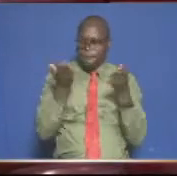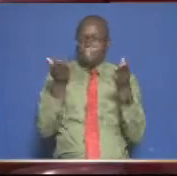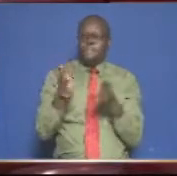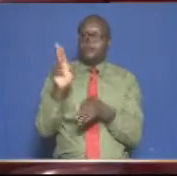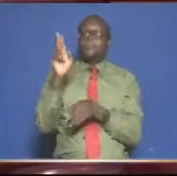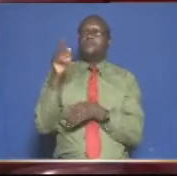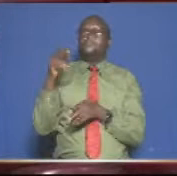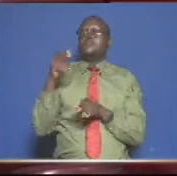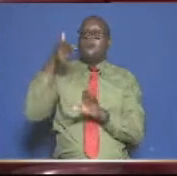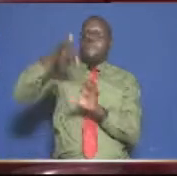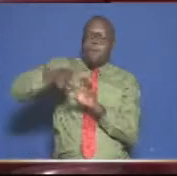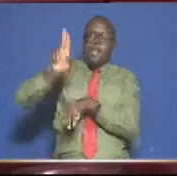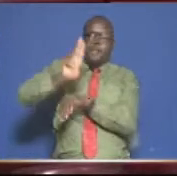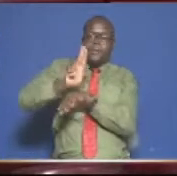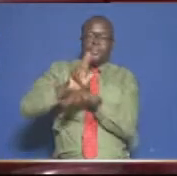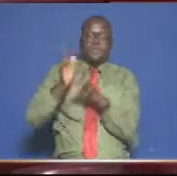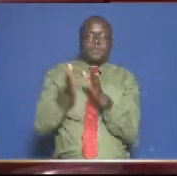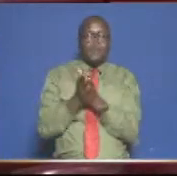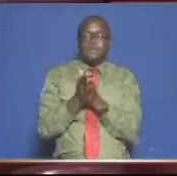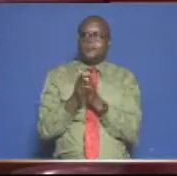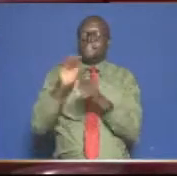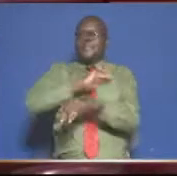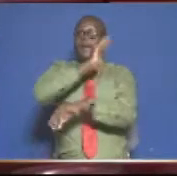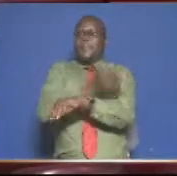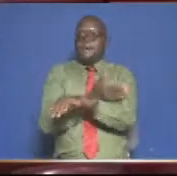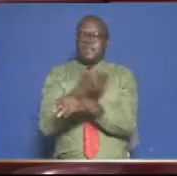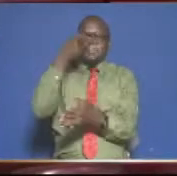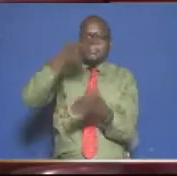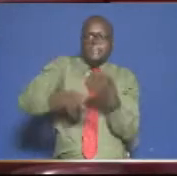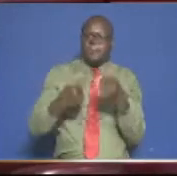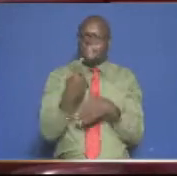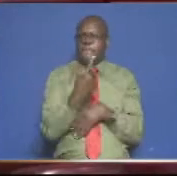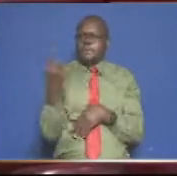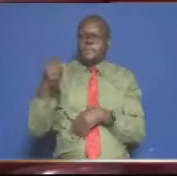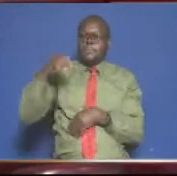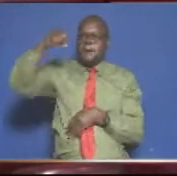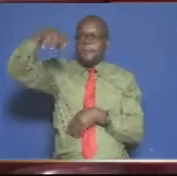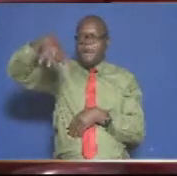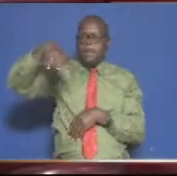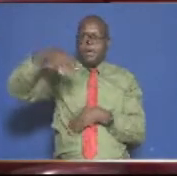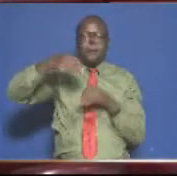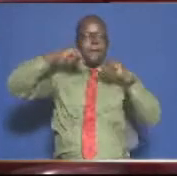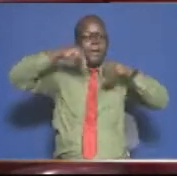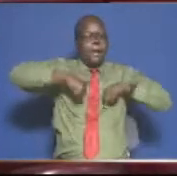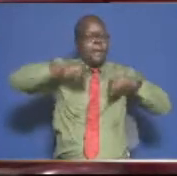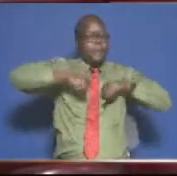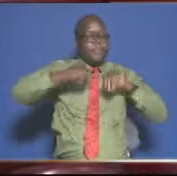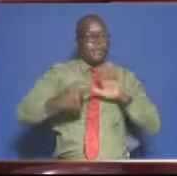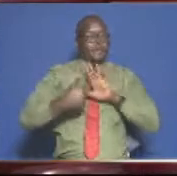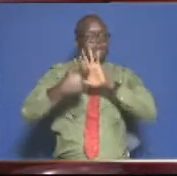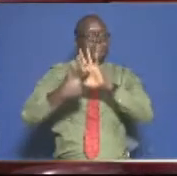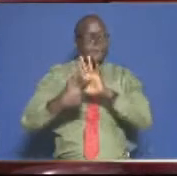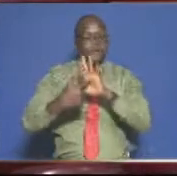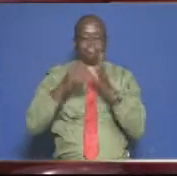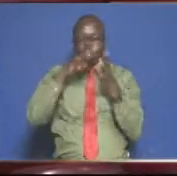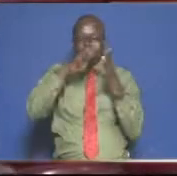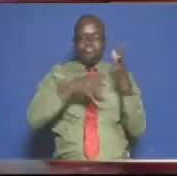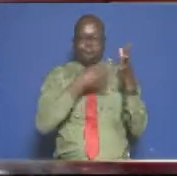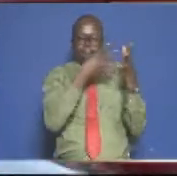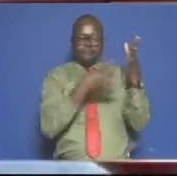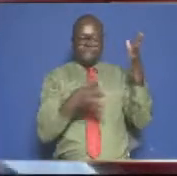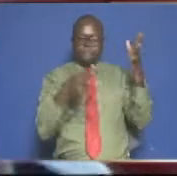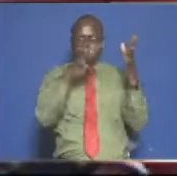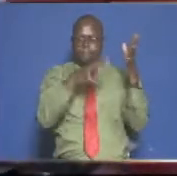in generation, and capacity charge for each power purchase agreement, as shown on the table